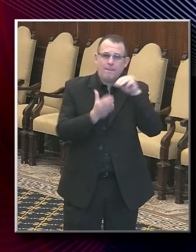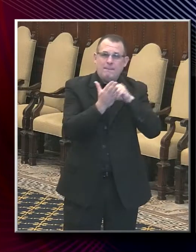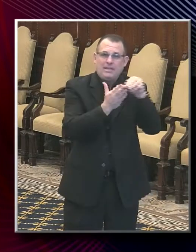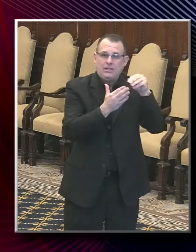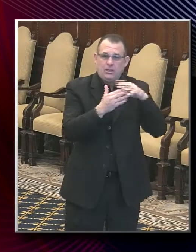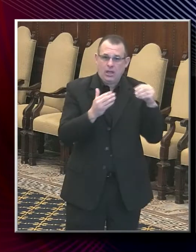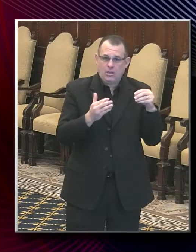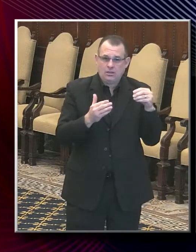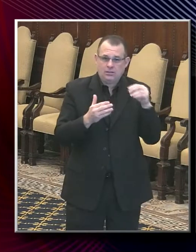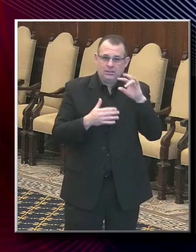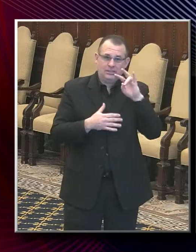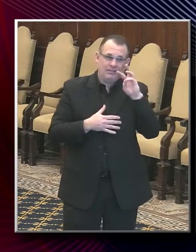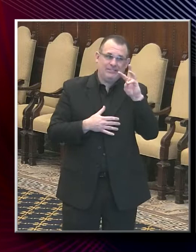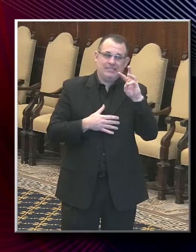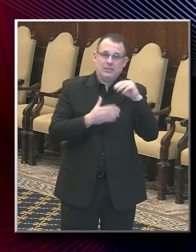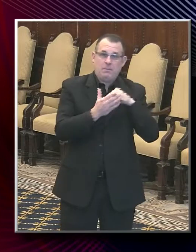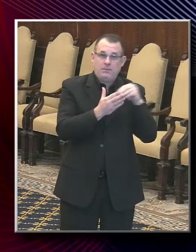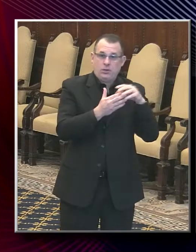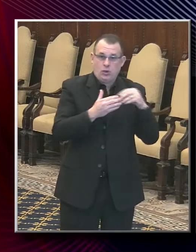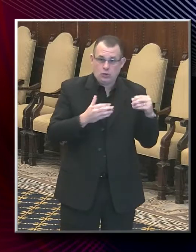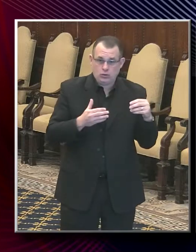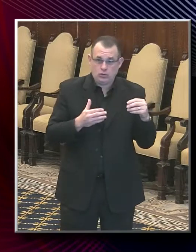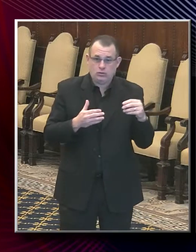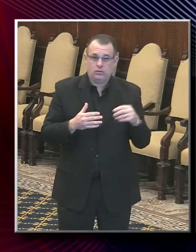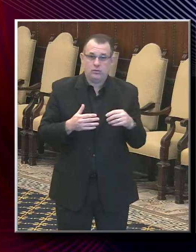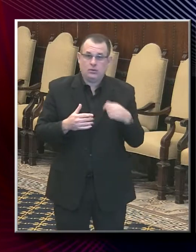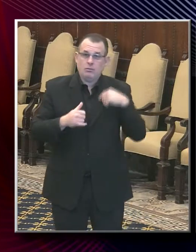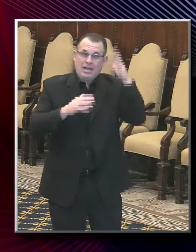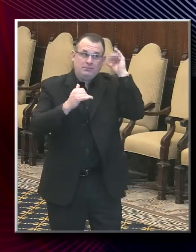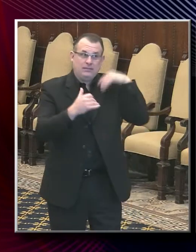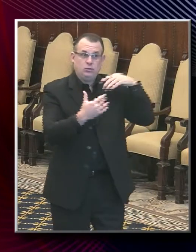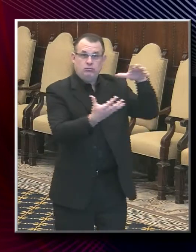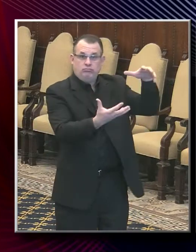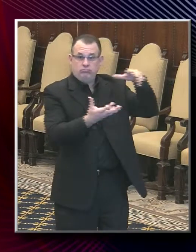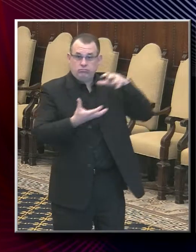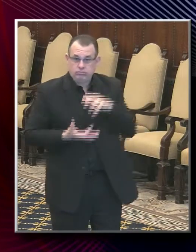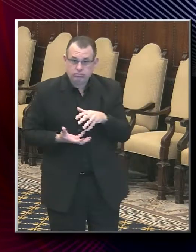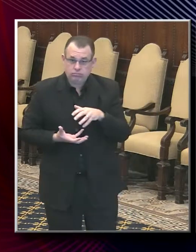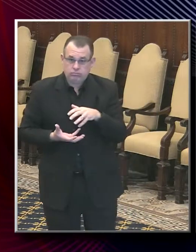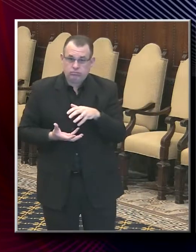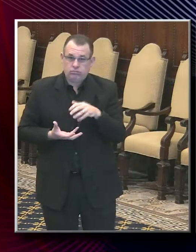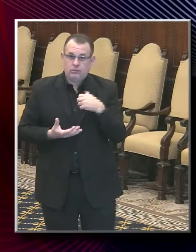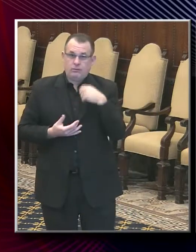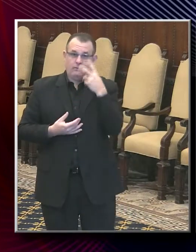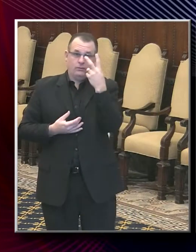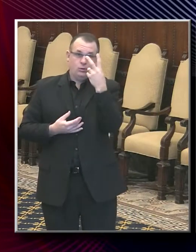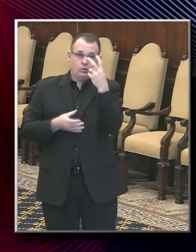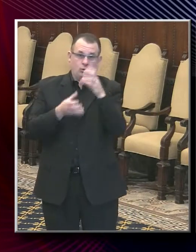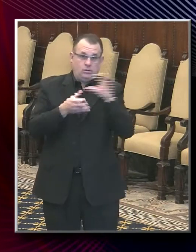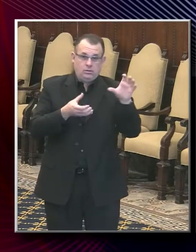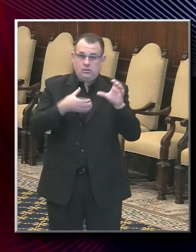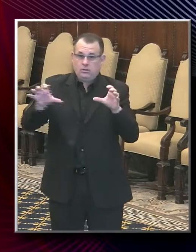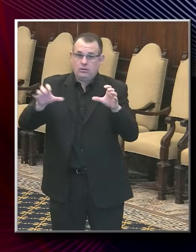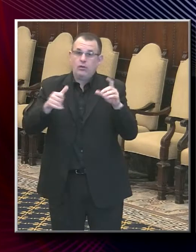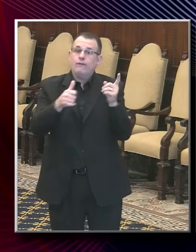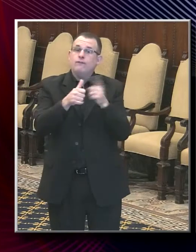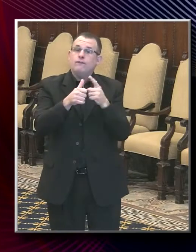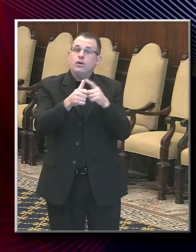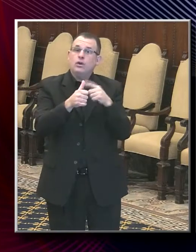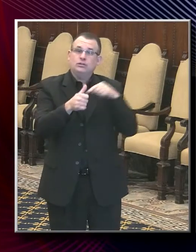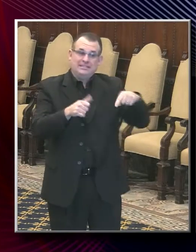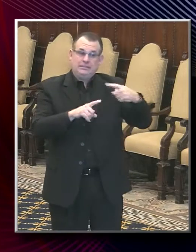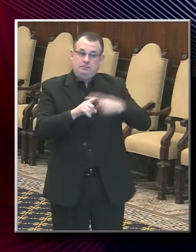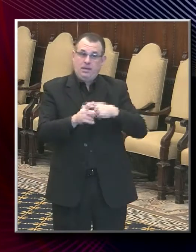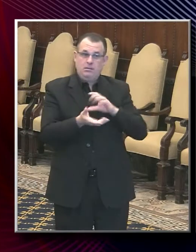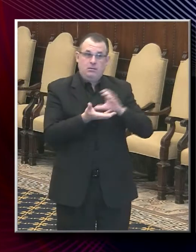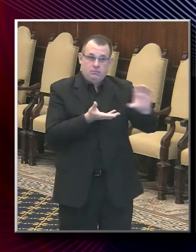We anticipate receiving this in 2 installments, the first one coming this month. These funds will help Philadelphia cover some of what have already